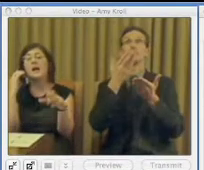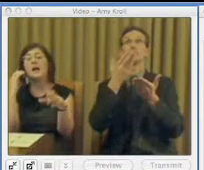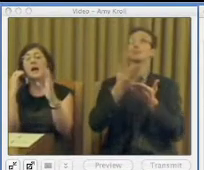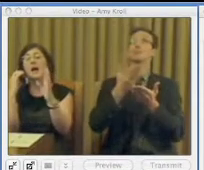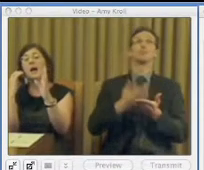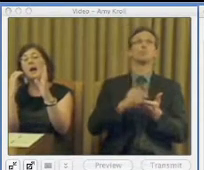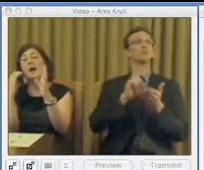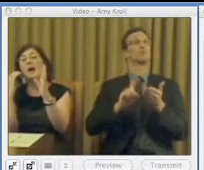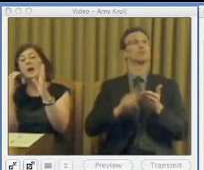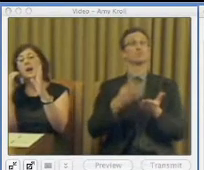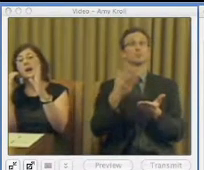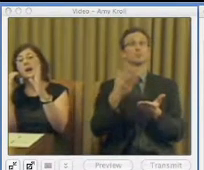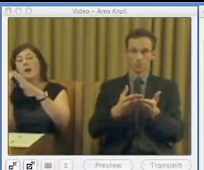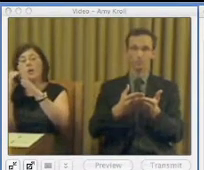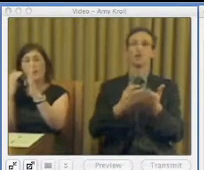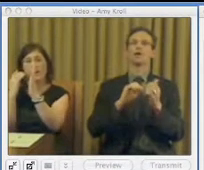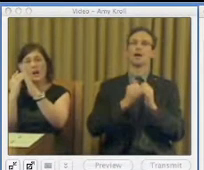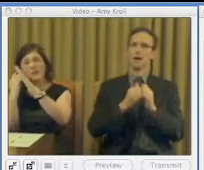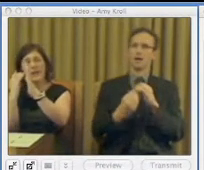Yeah?